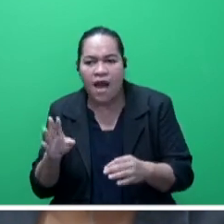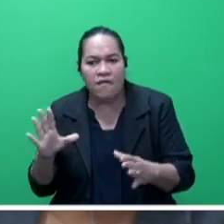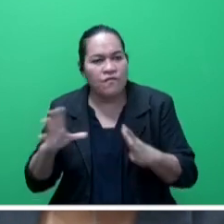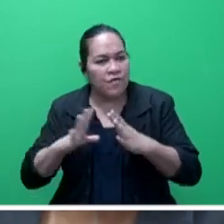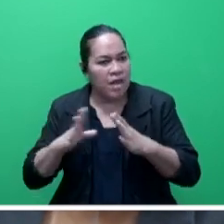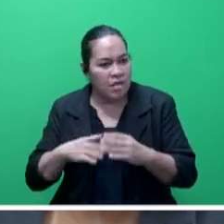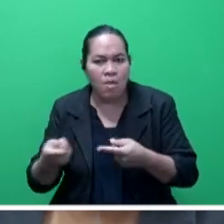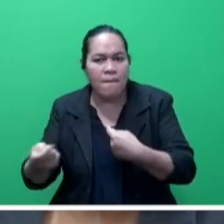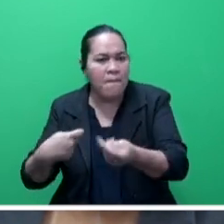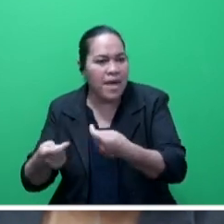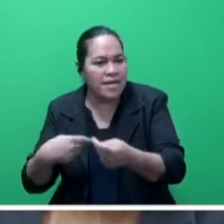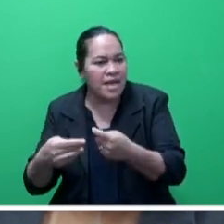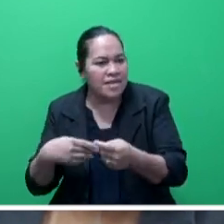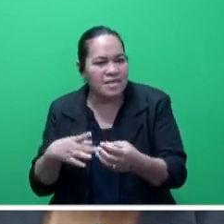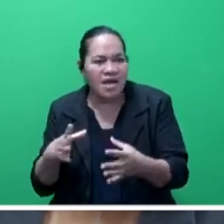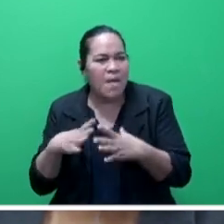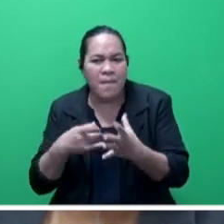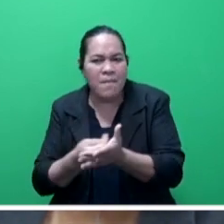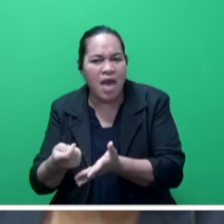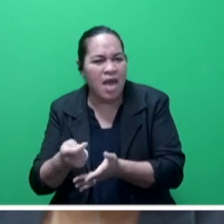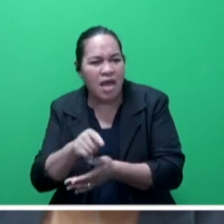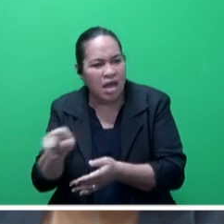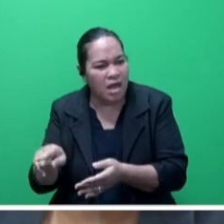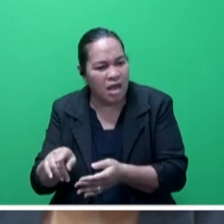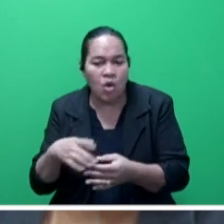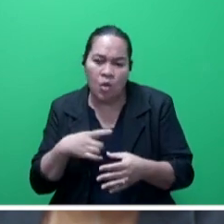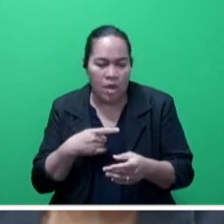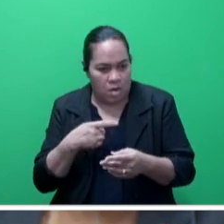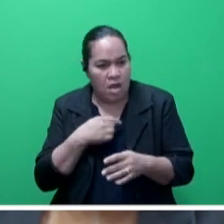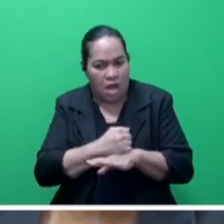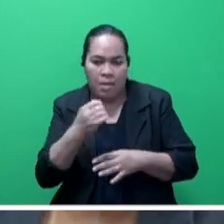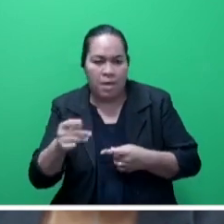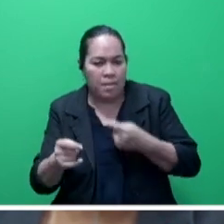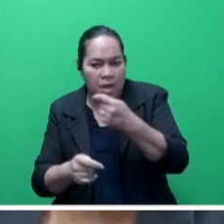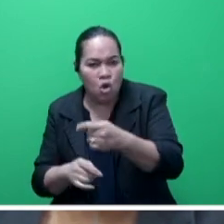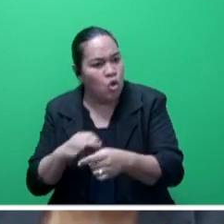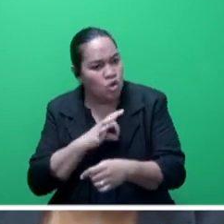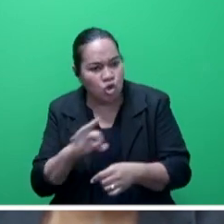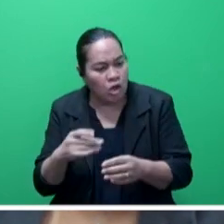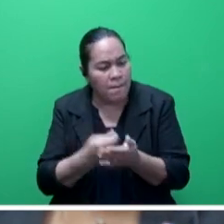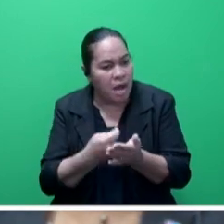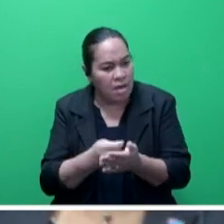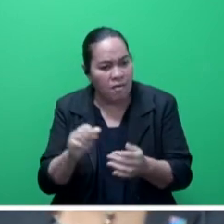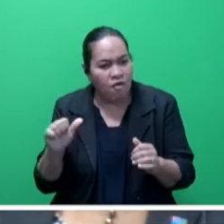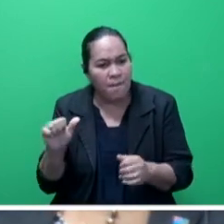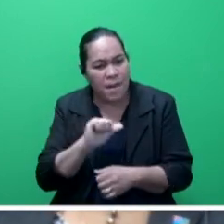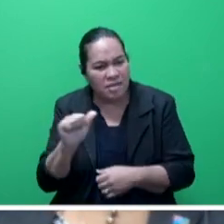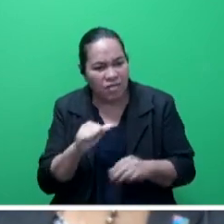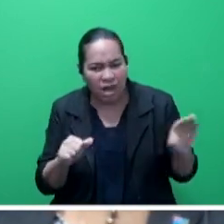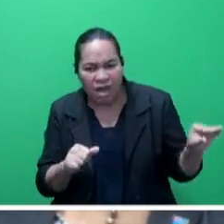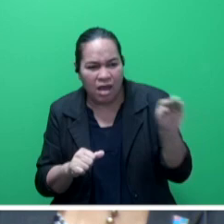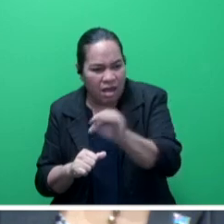that we have in this country, Honourable Speaker. We shouldn't be subsidizing bus fares for our children and the elderly, Honourable